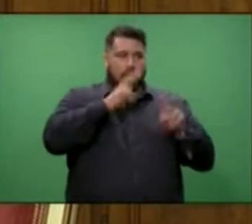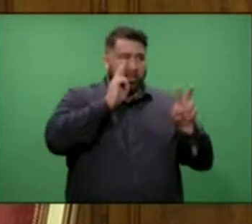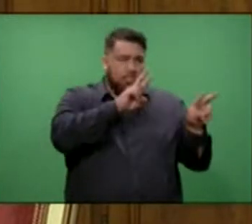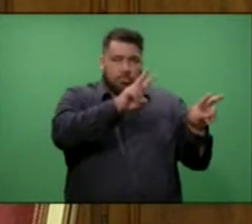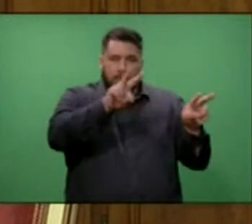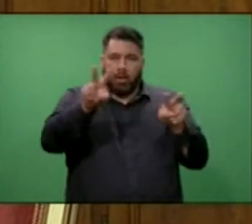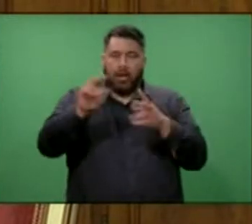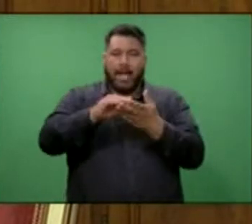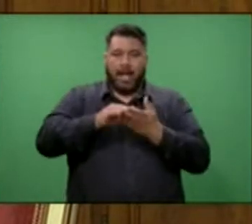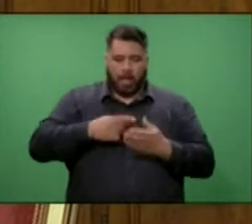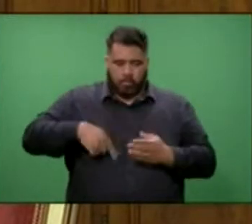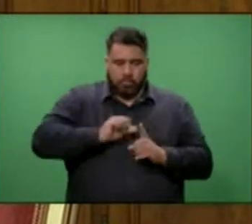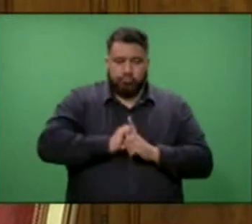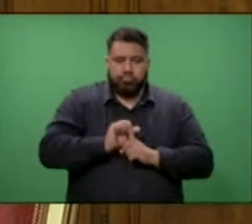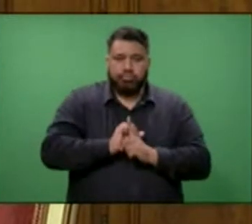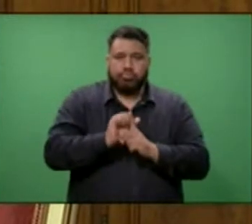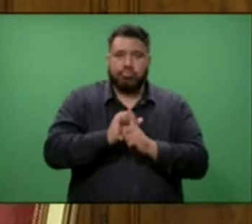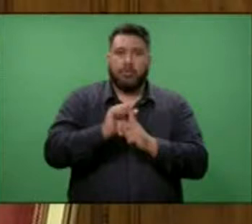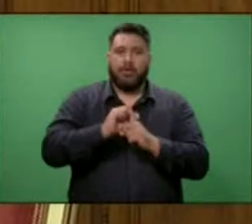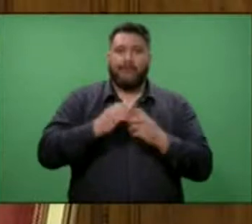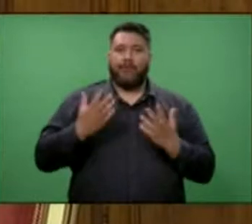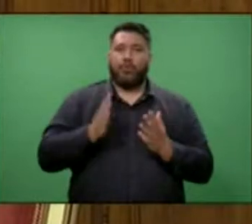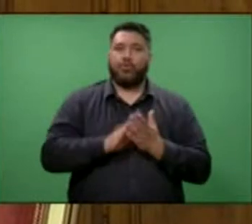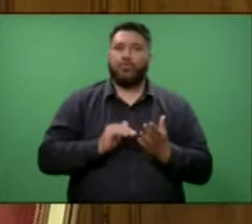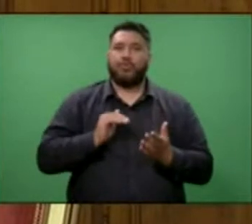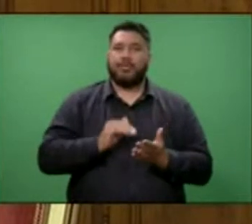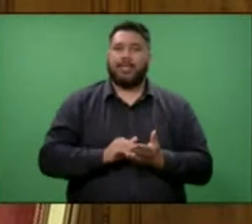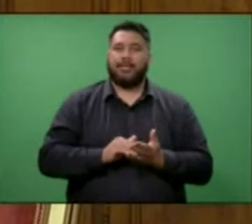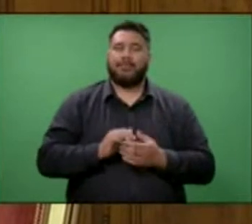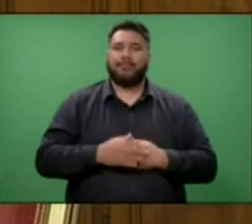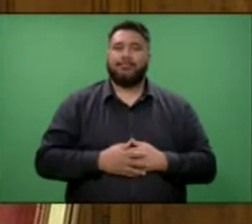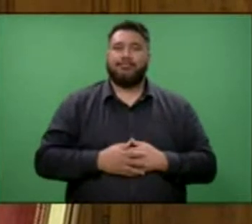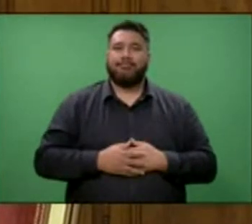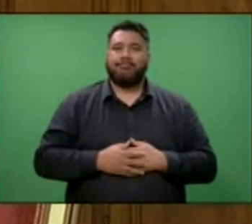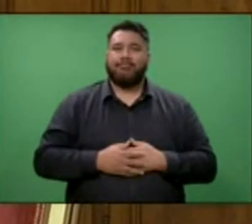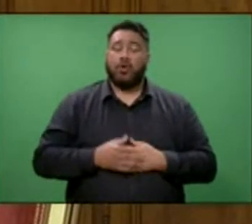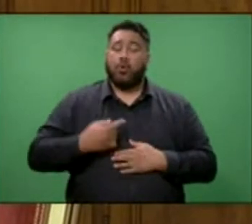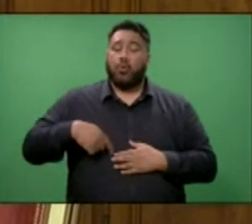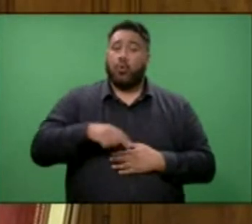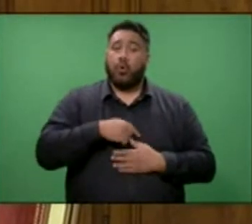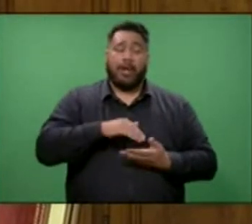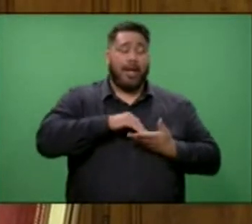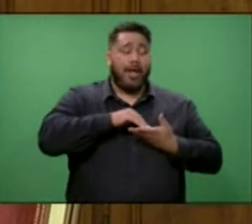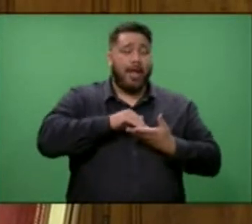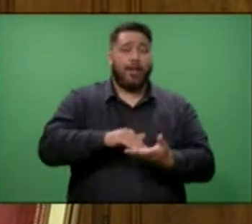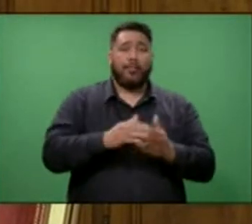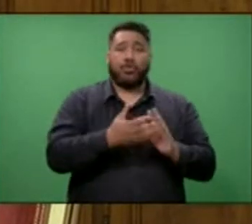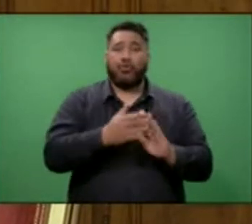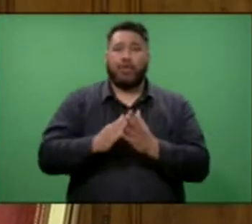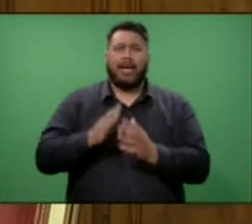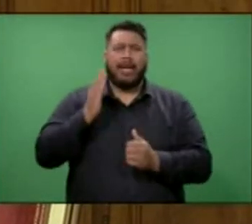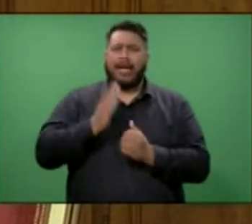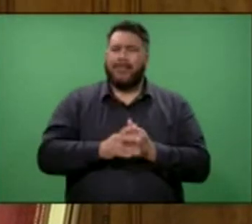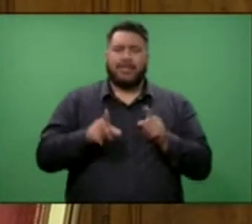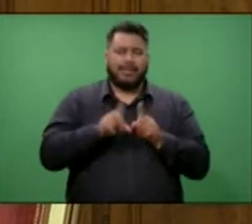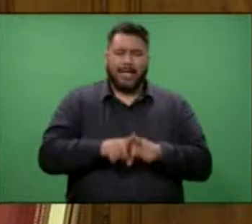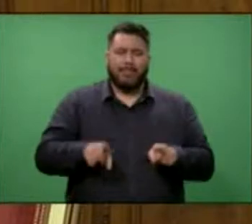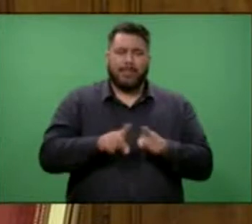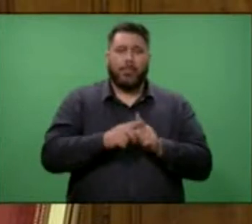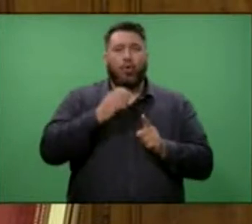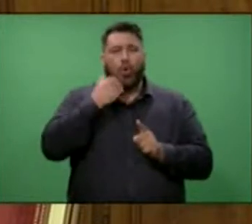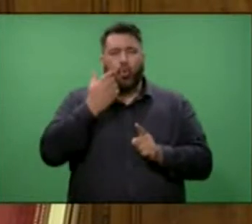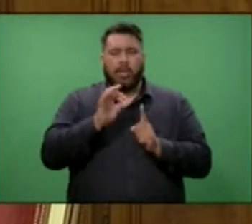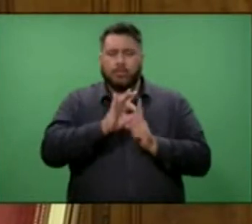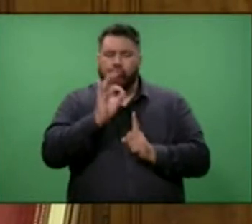response. Our response has never been static, and we will continue to innovate and learn.